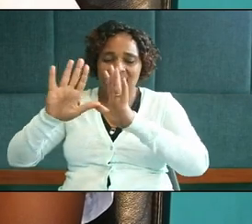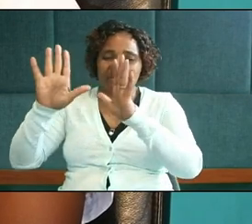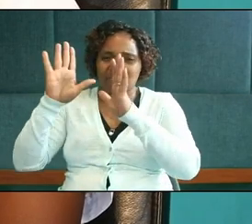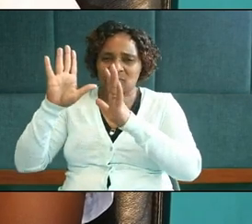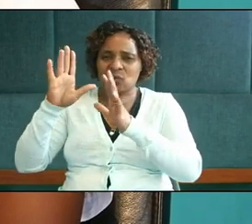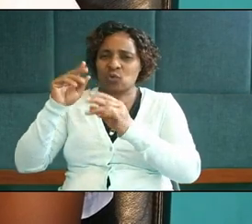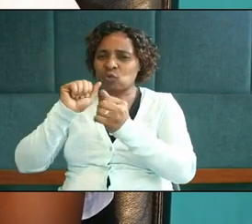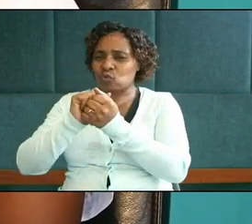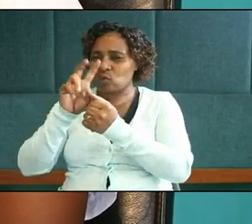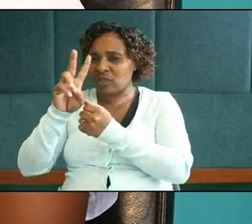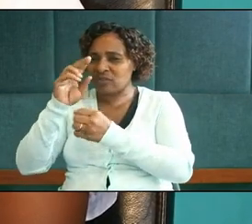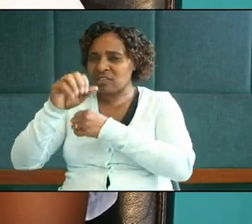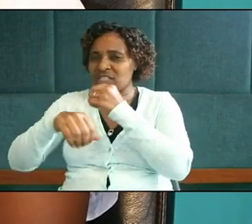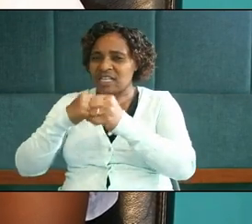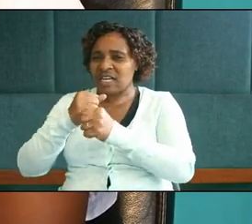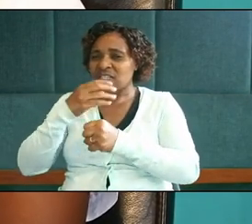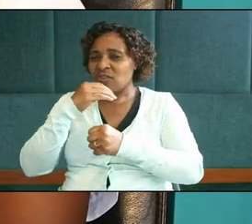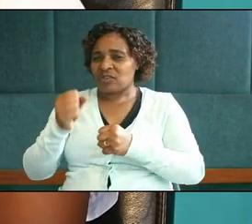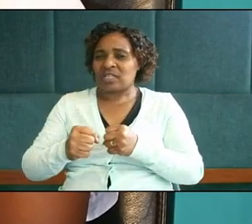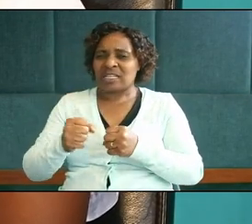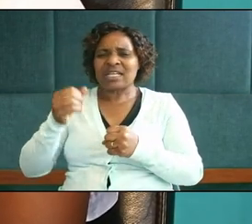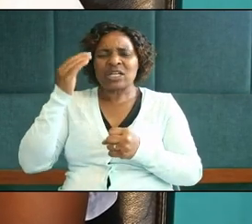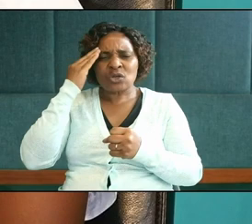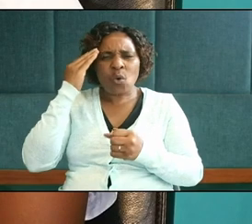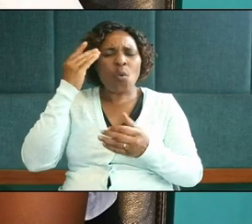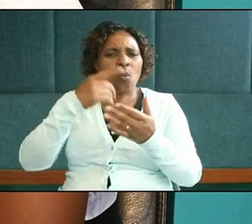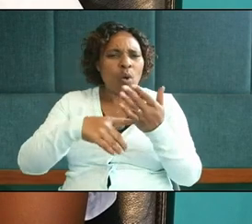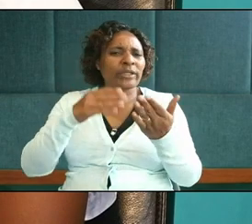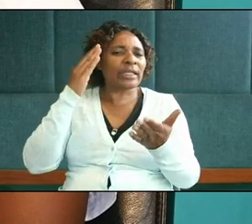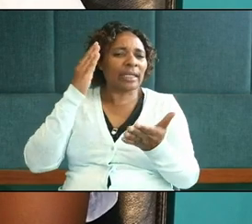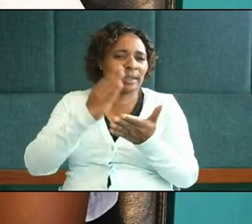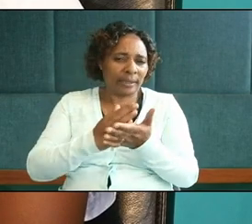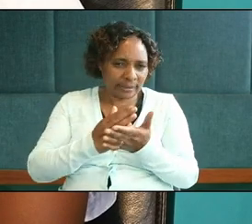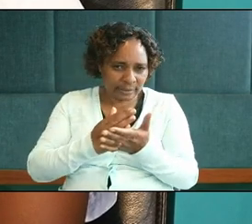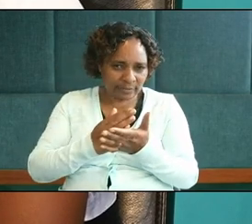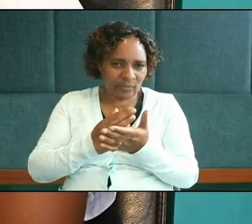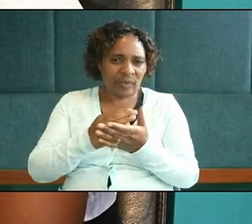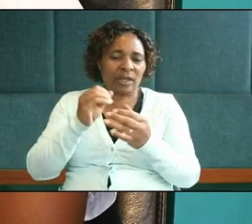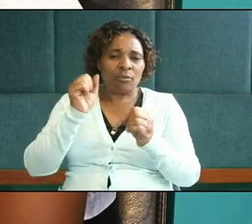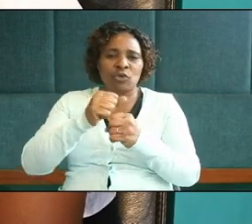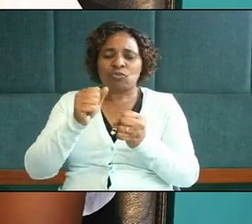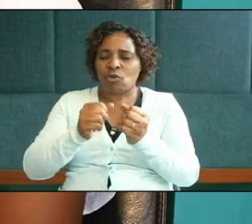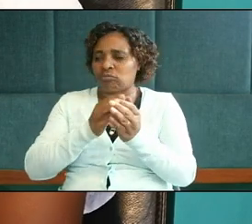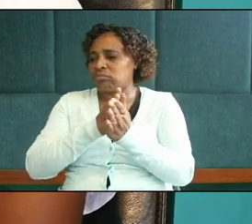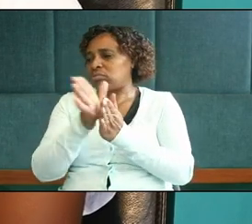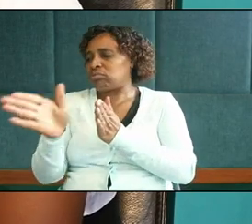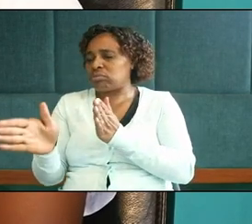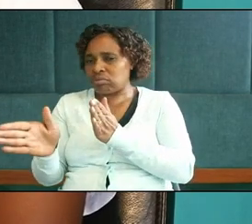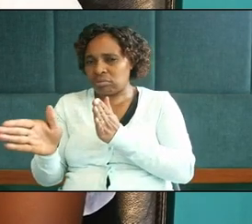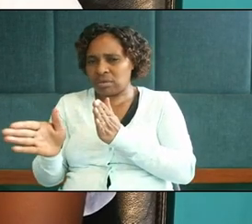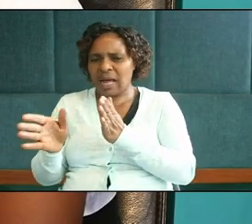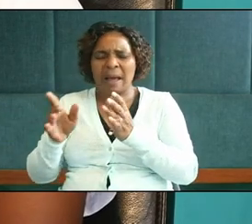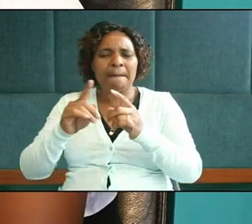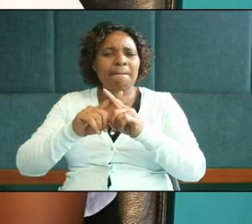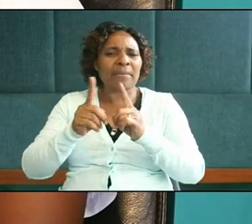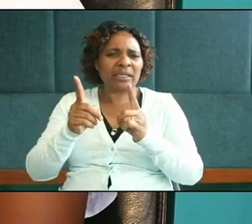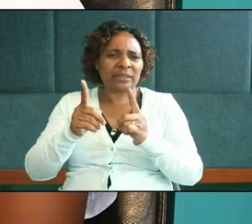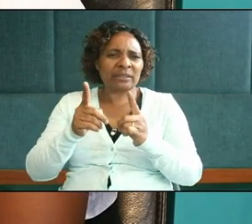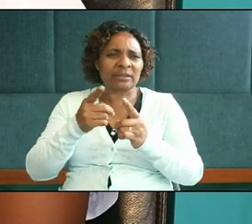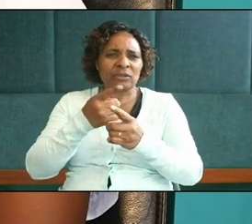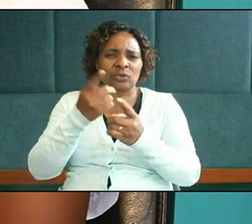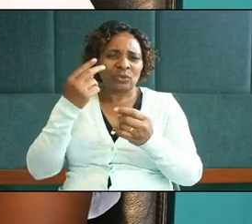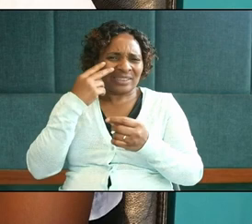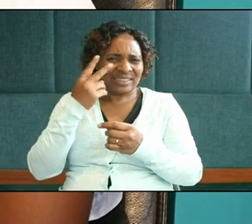12 years of age, right. and they knew what was right, and they would not do otherwise. Mm-hmm. But you get